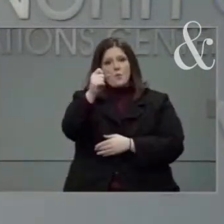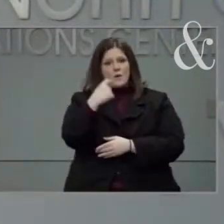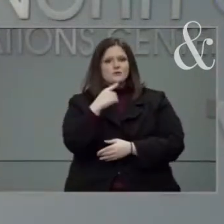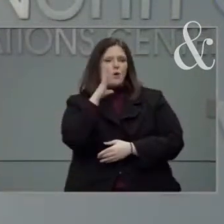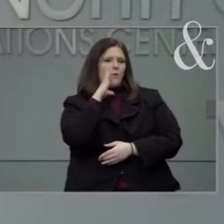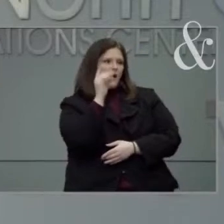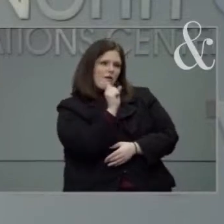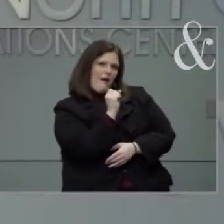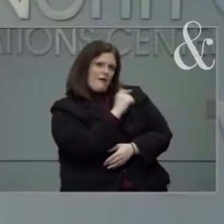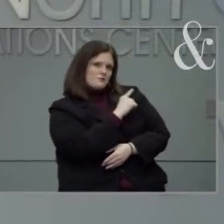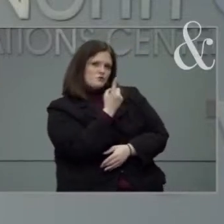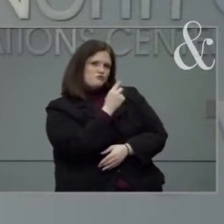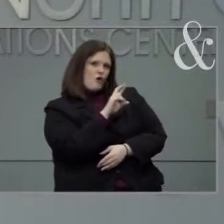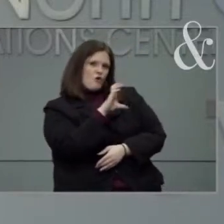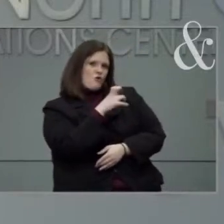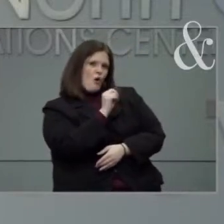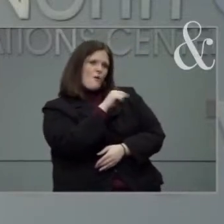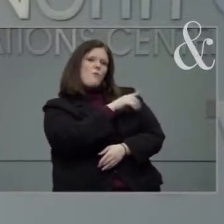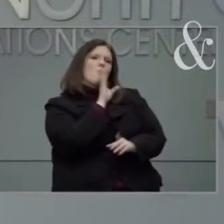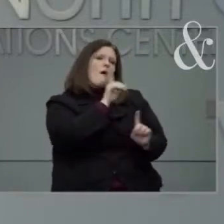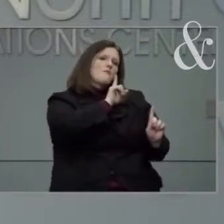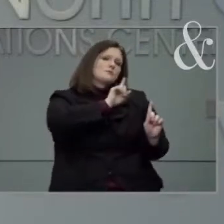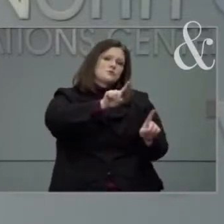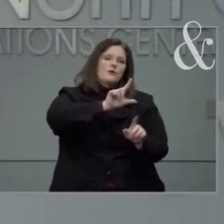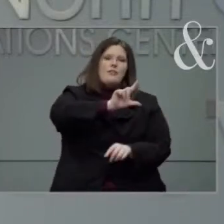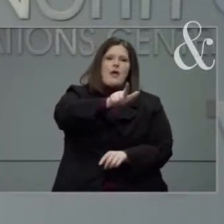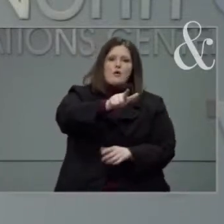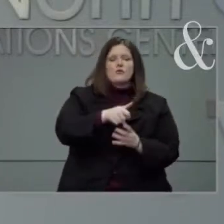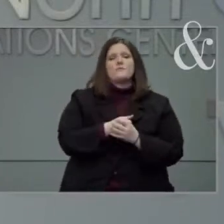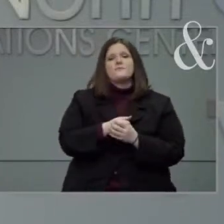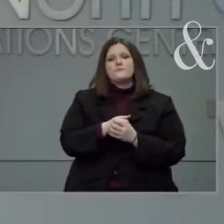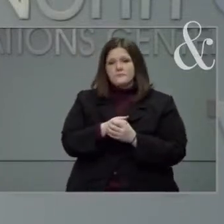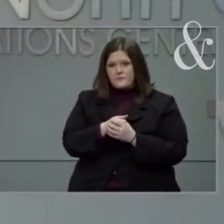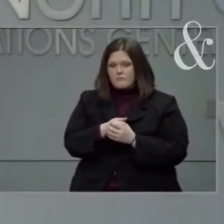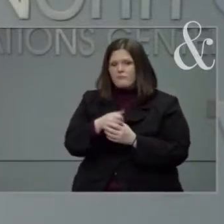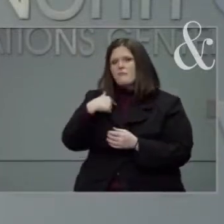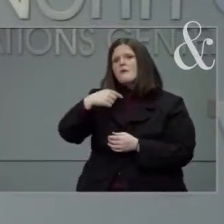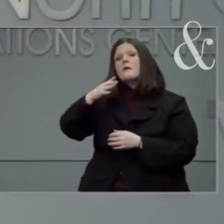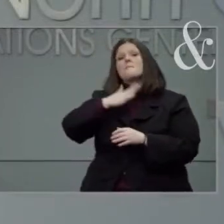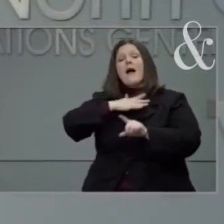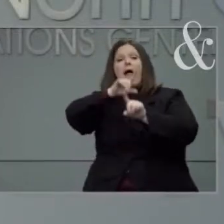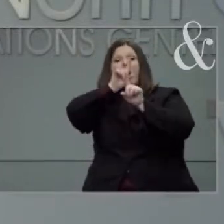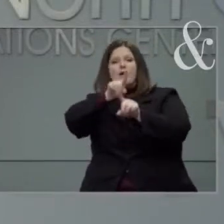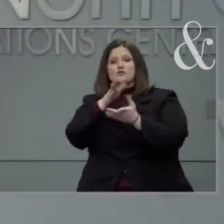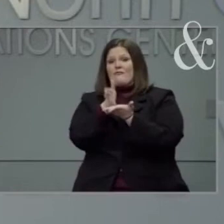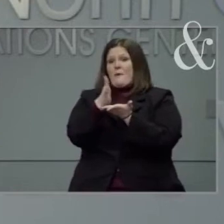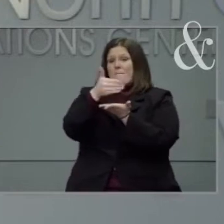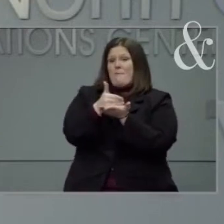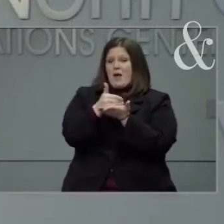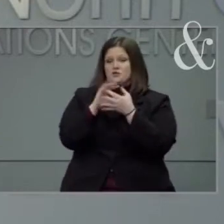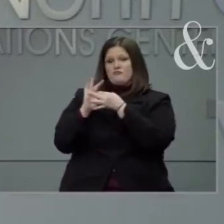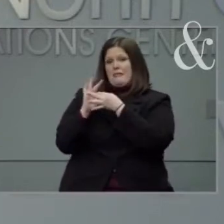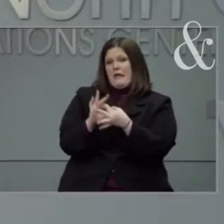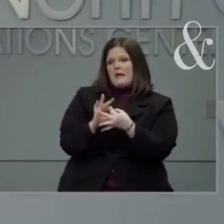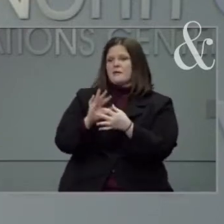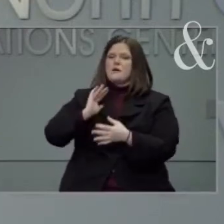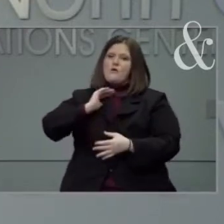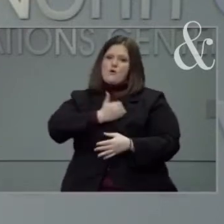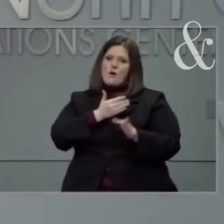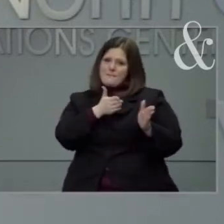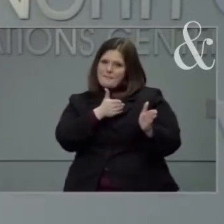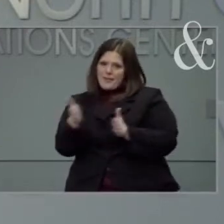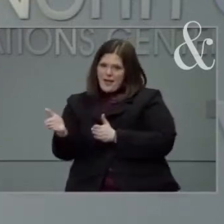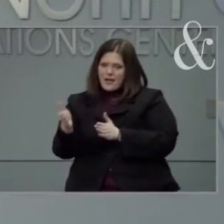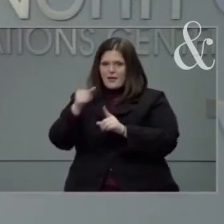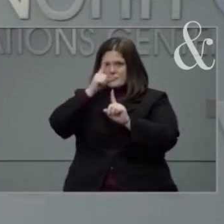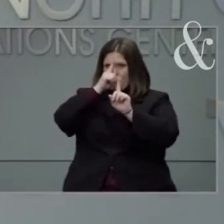to you as soon as possible. I do know from the budgetary standpoint in the plans that we've seen